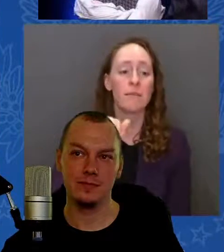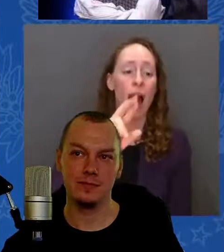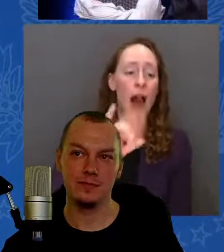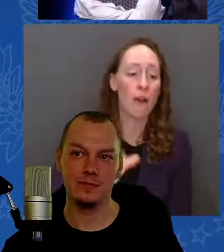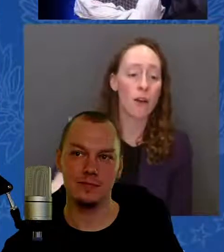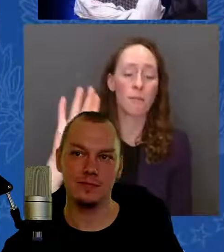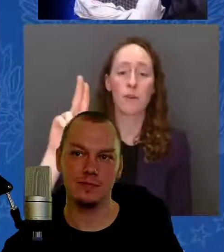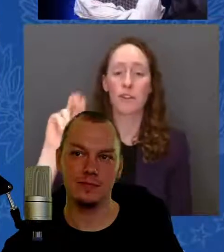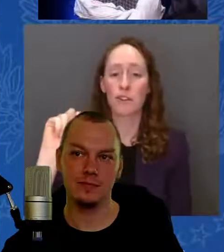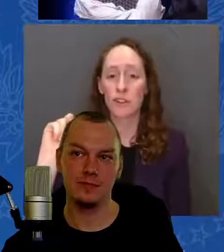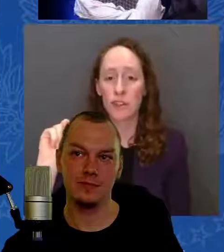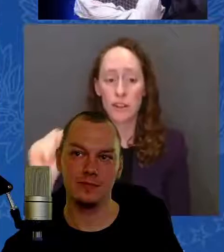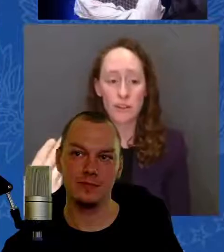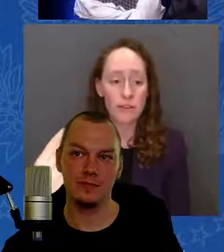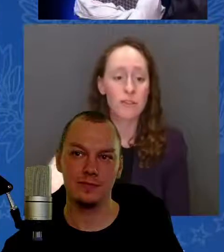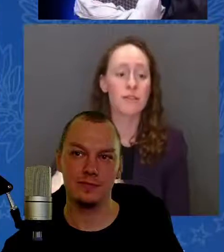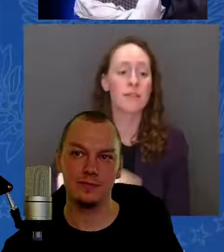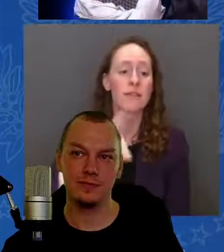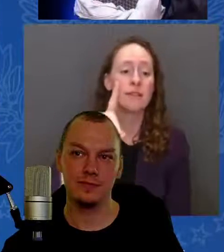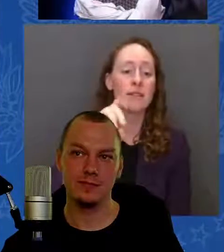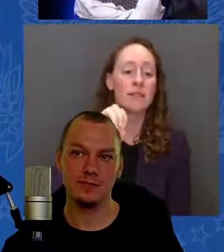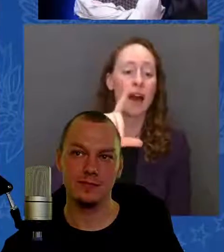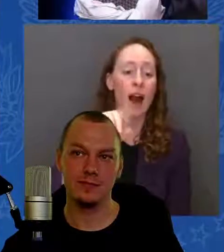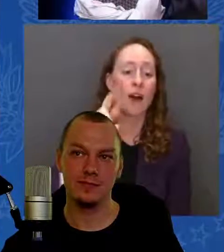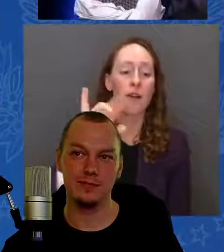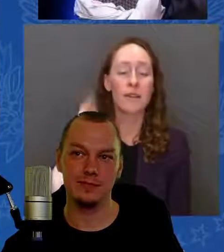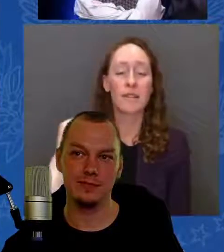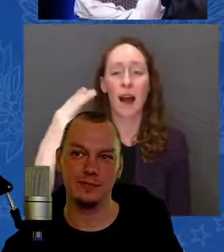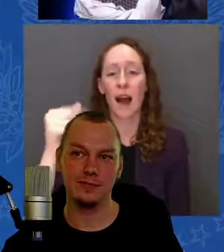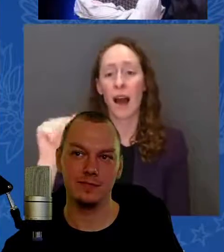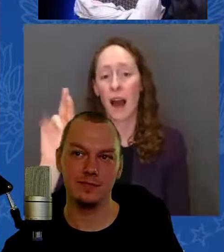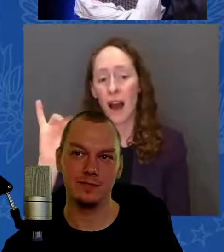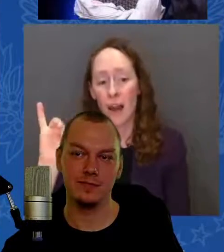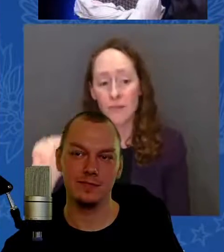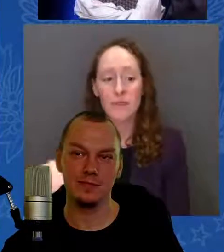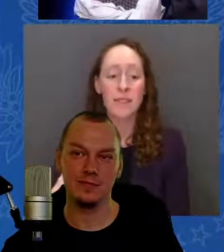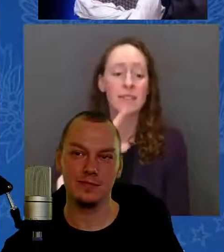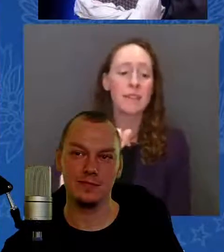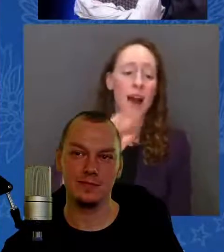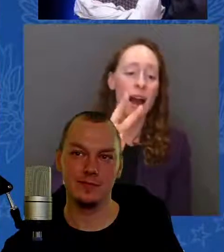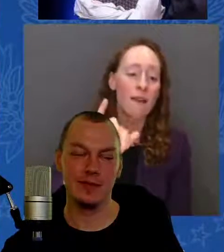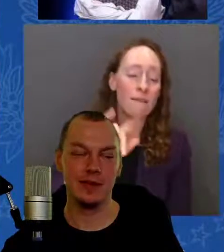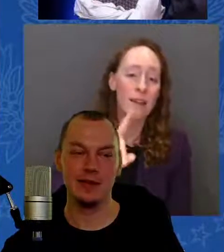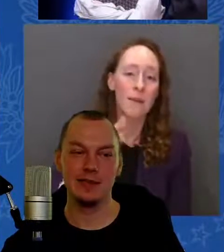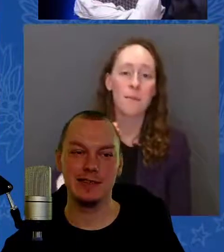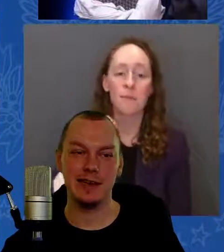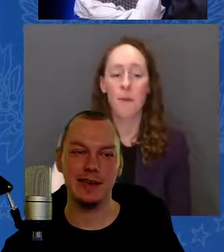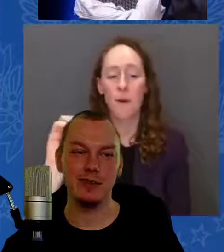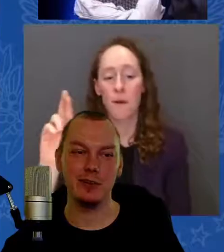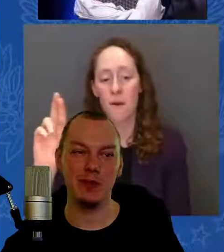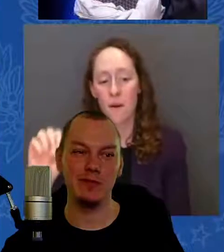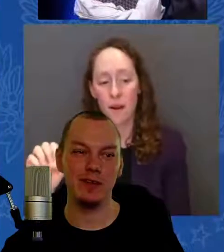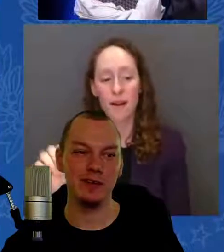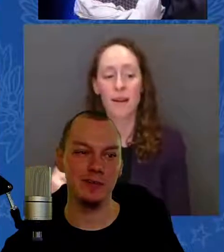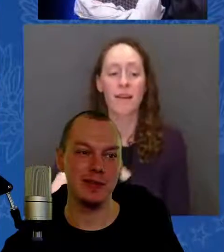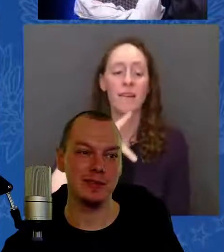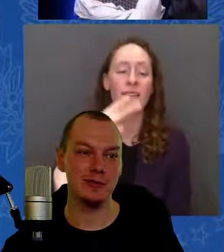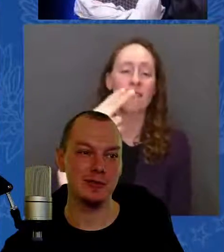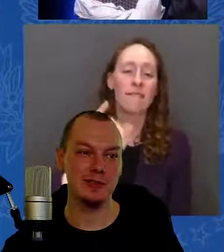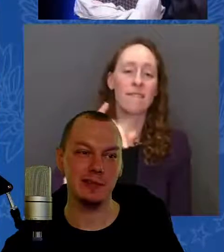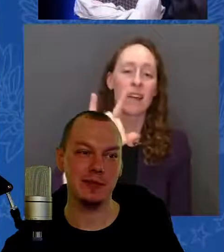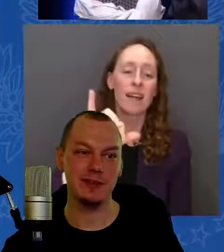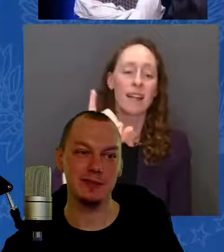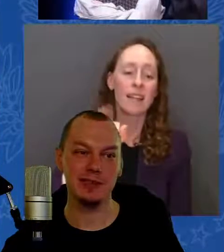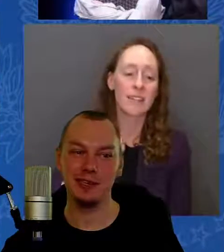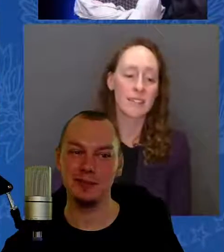Purvis, Linda Herman, Erica Moore, Brenda Odoms. See, I can't really make fun of him on this